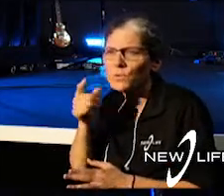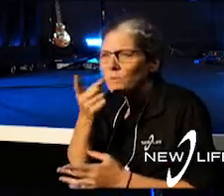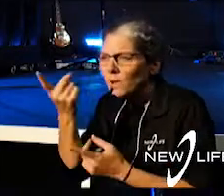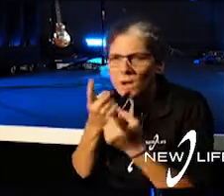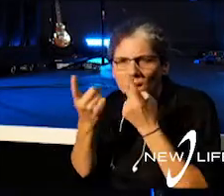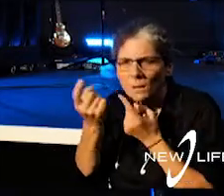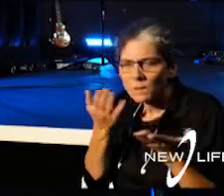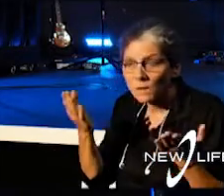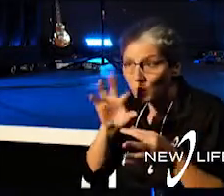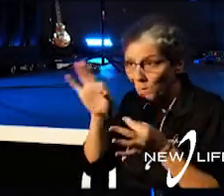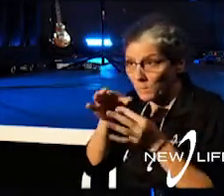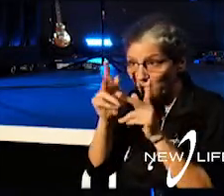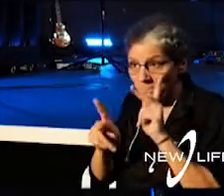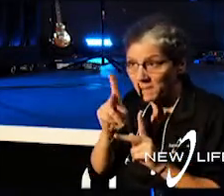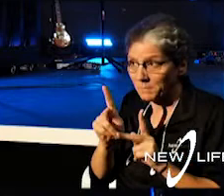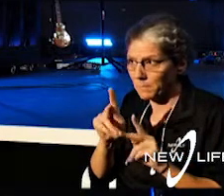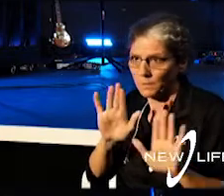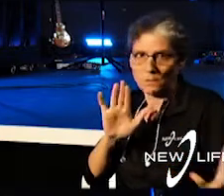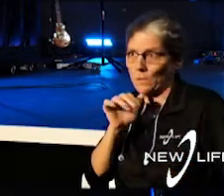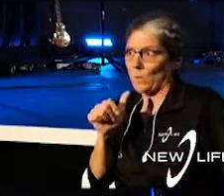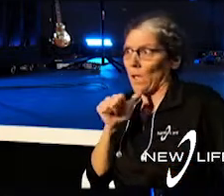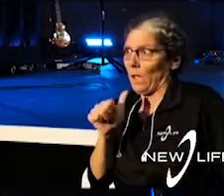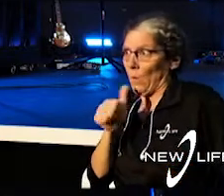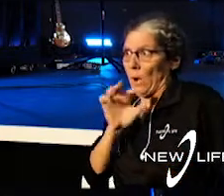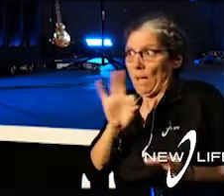with perfect people,